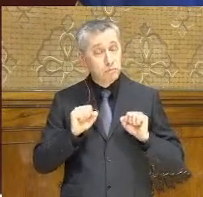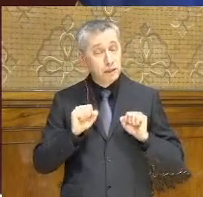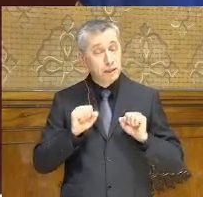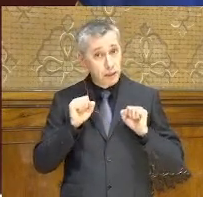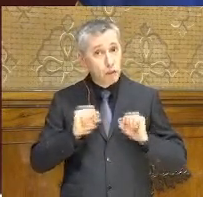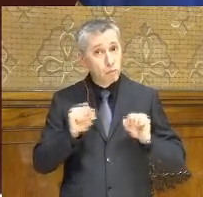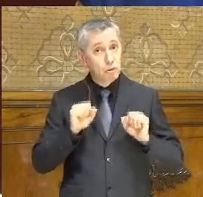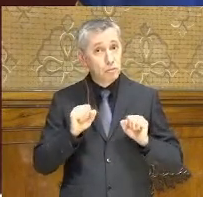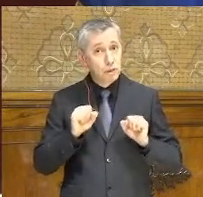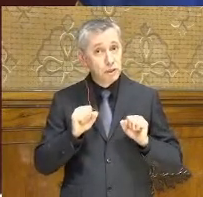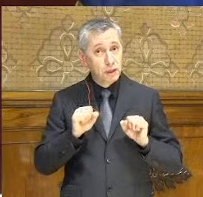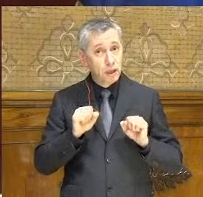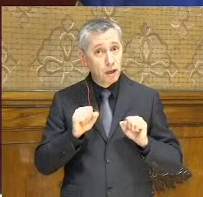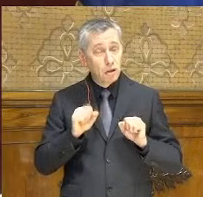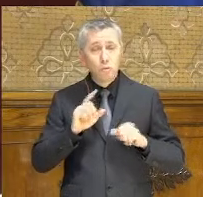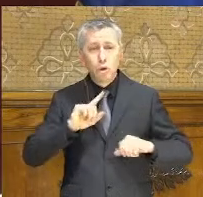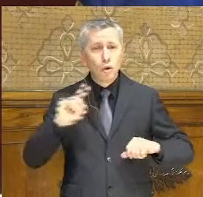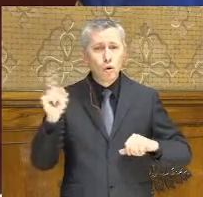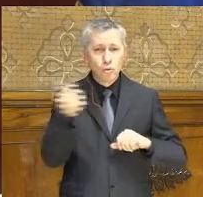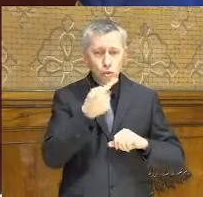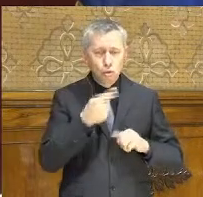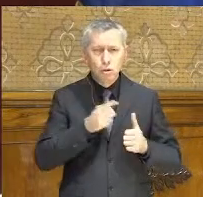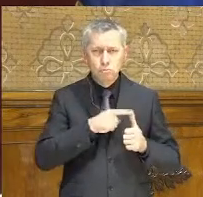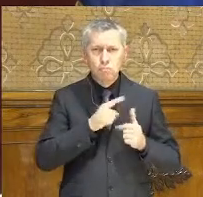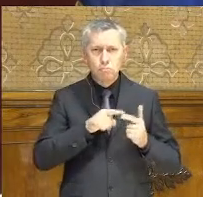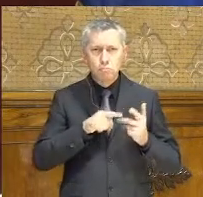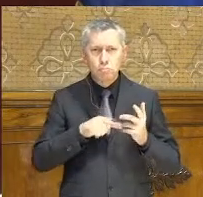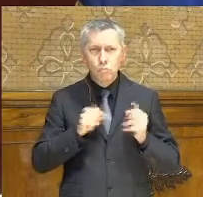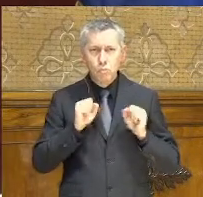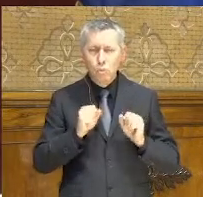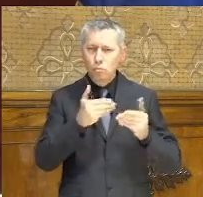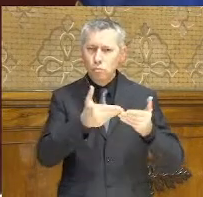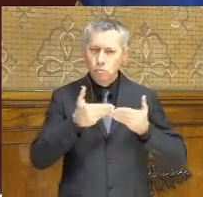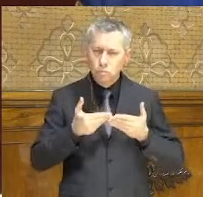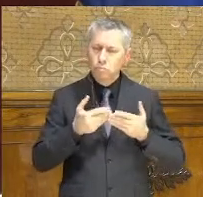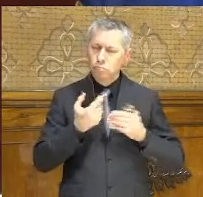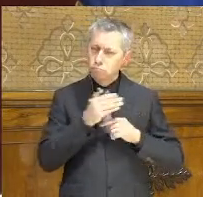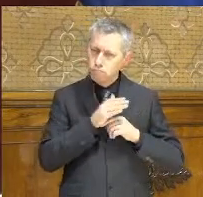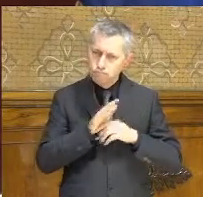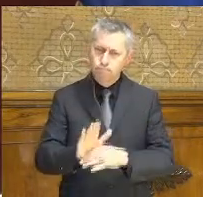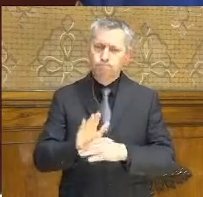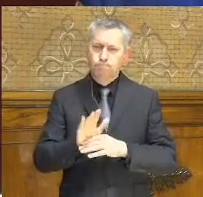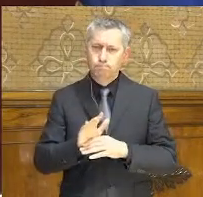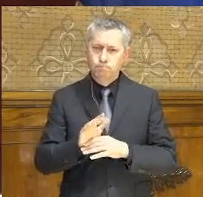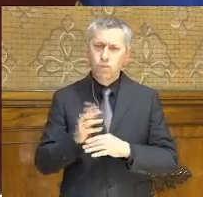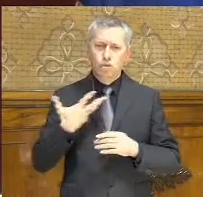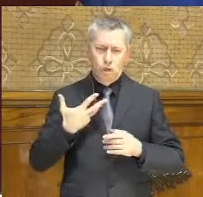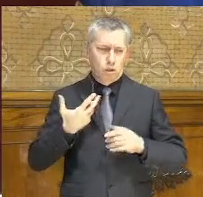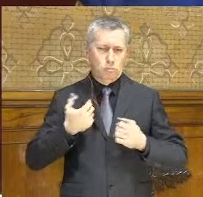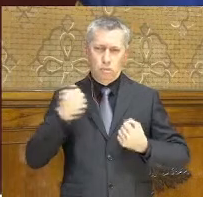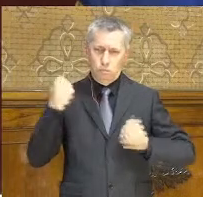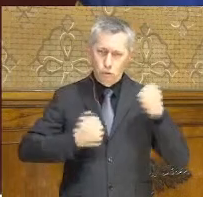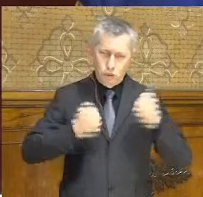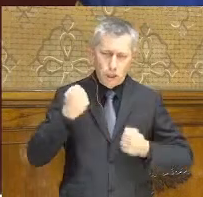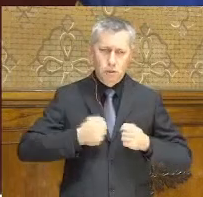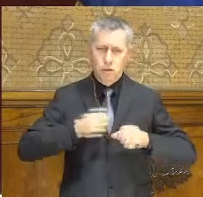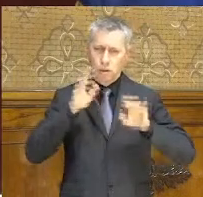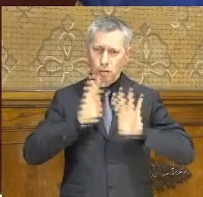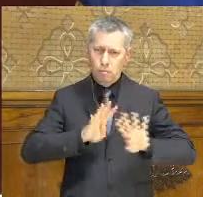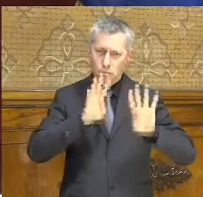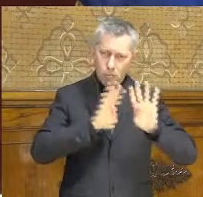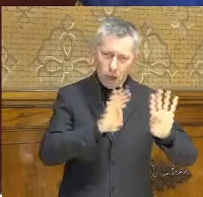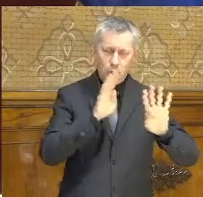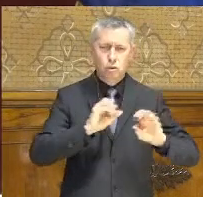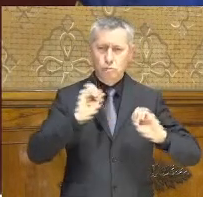as demonstrations, marches, assemblies, protests, strikes. Indeed, when we associate